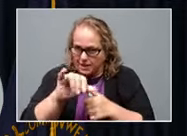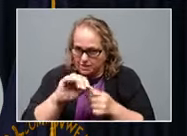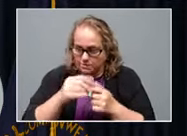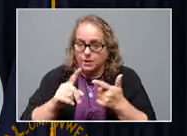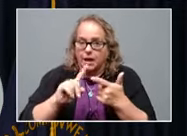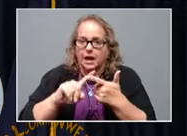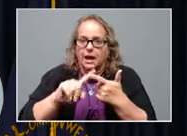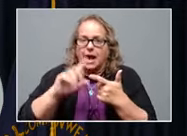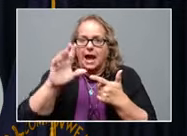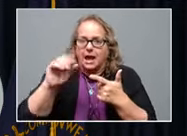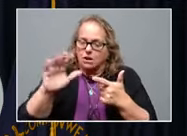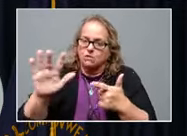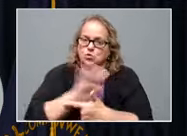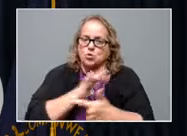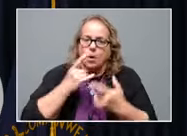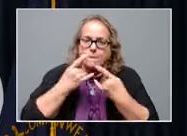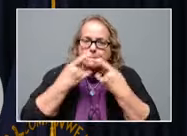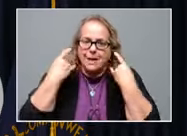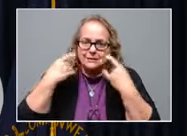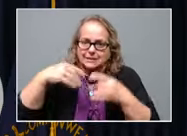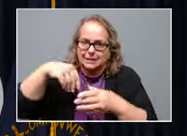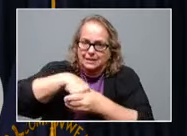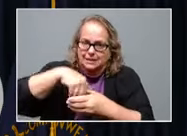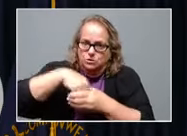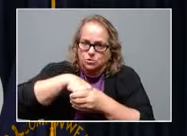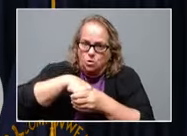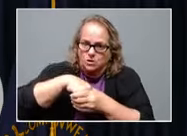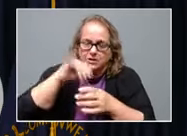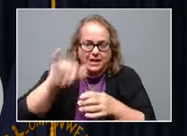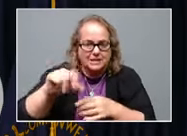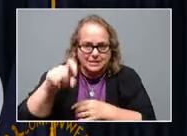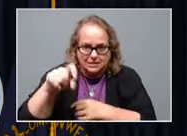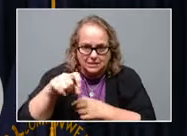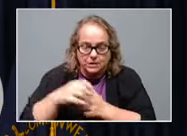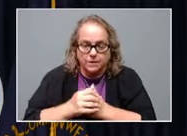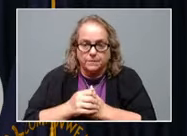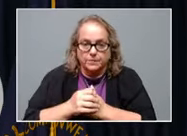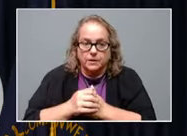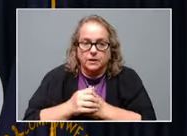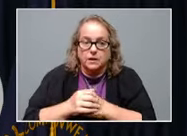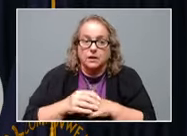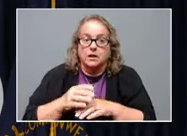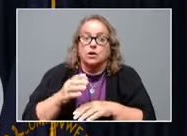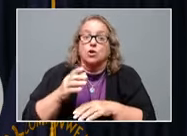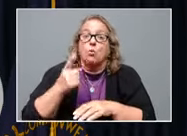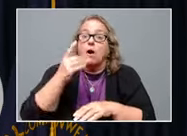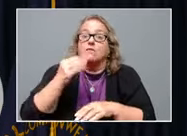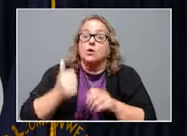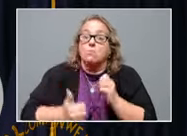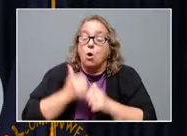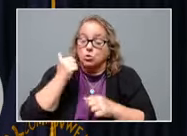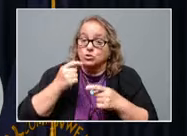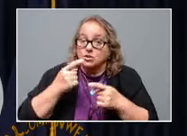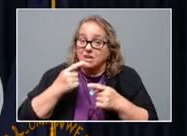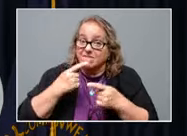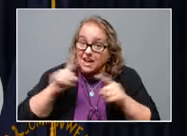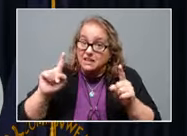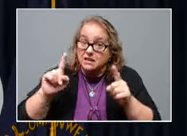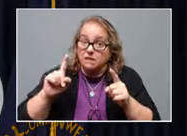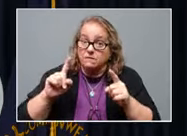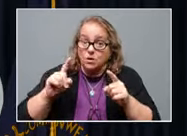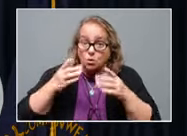masking indoors, which is also necessary. Masks have been proven to be one of the most effective measures to reduce the emissions